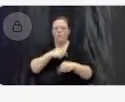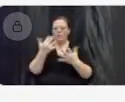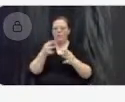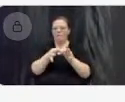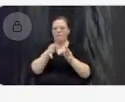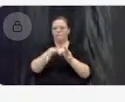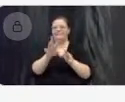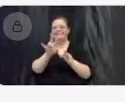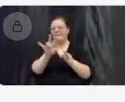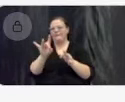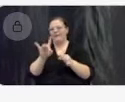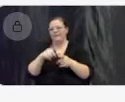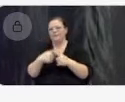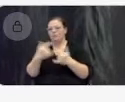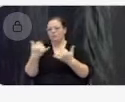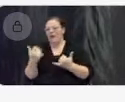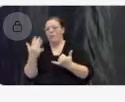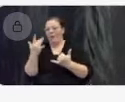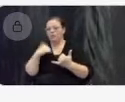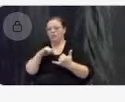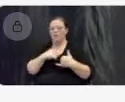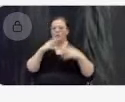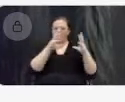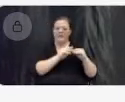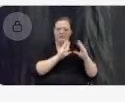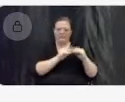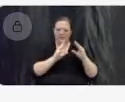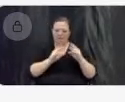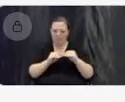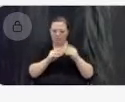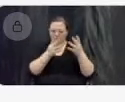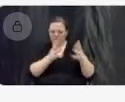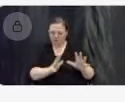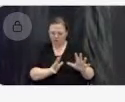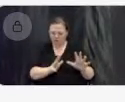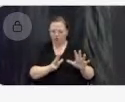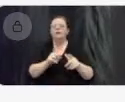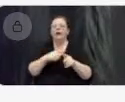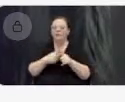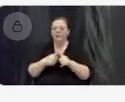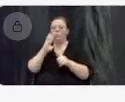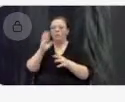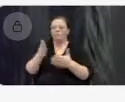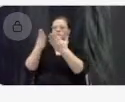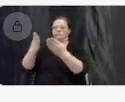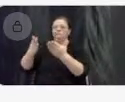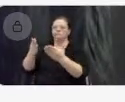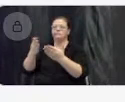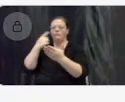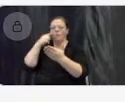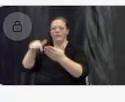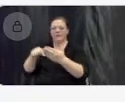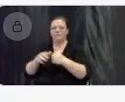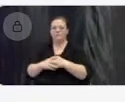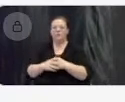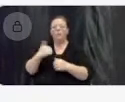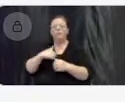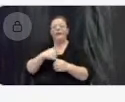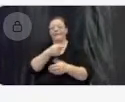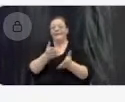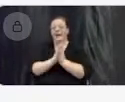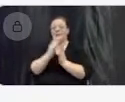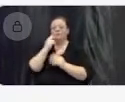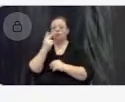and 8 until now, is so that we could have those meetings, so we could visit with people. They did ask for 2 access points